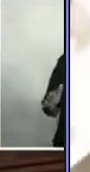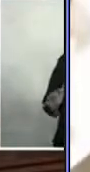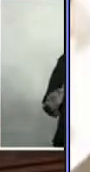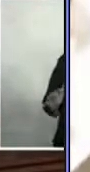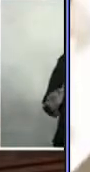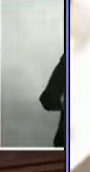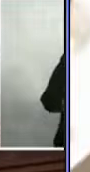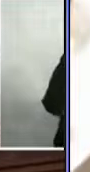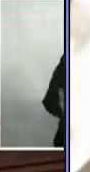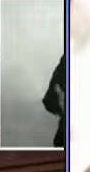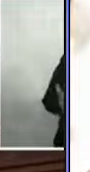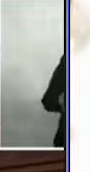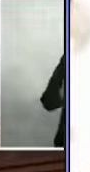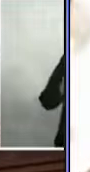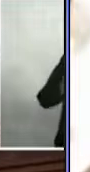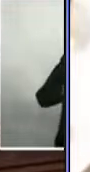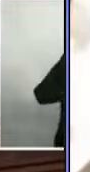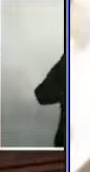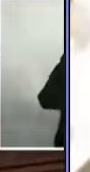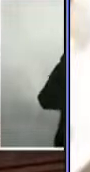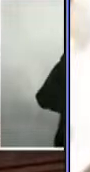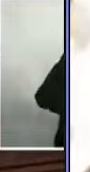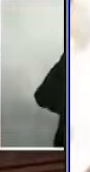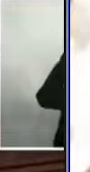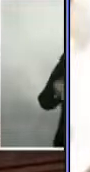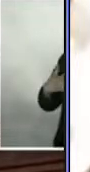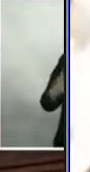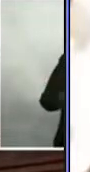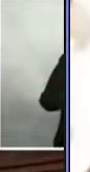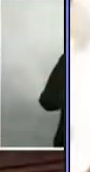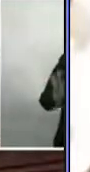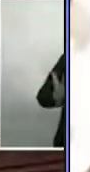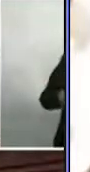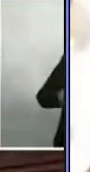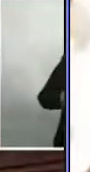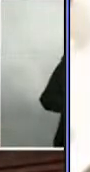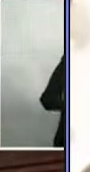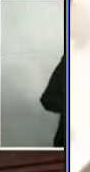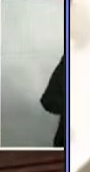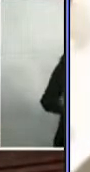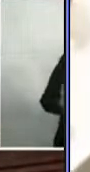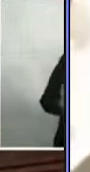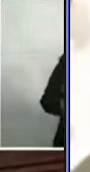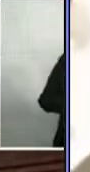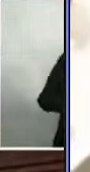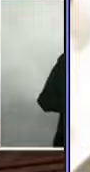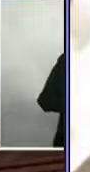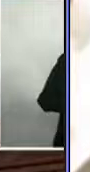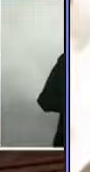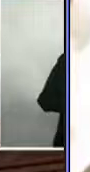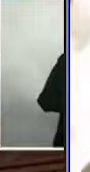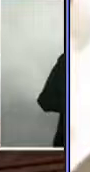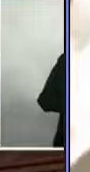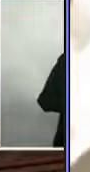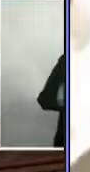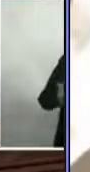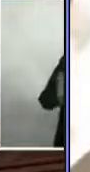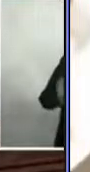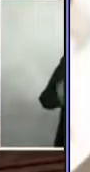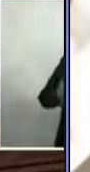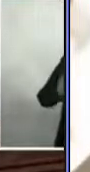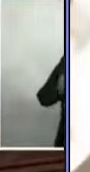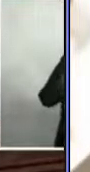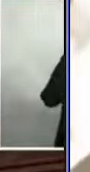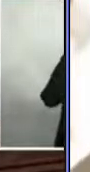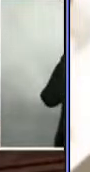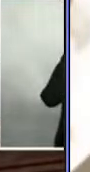improved outcomes in the province. Having said that, Chairperson, we are receiving responses from departments in relation